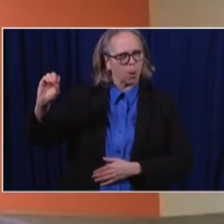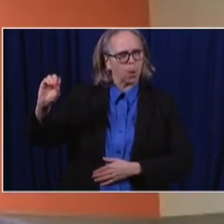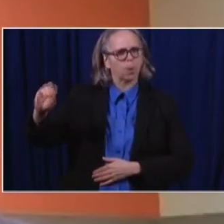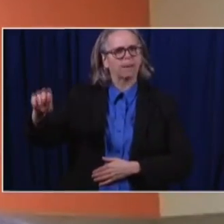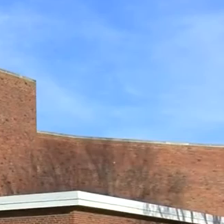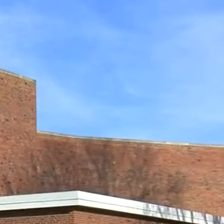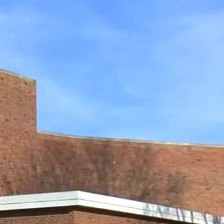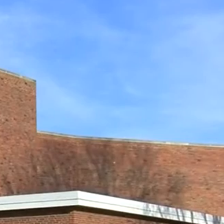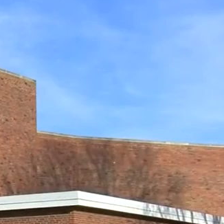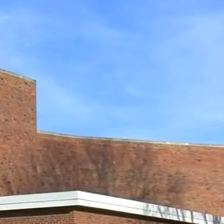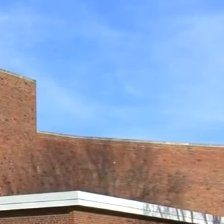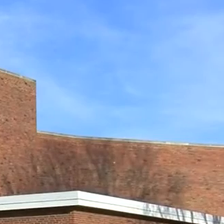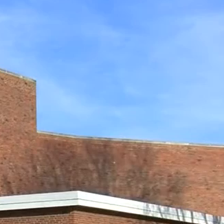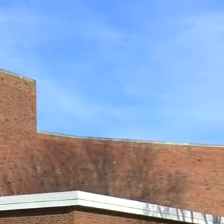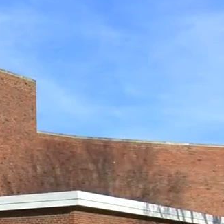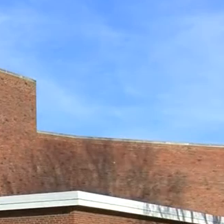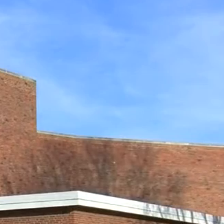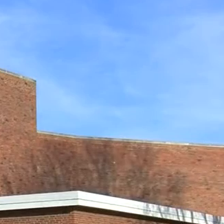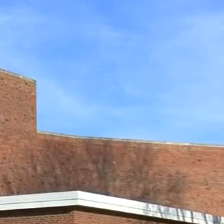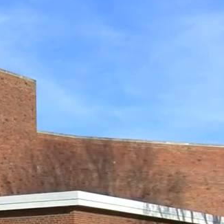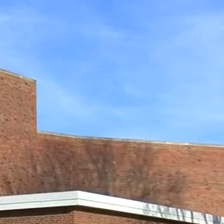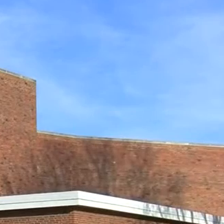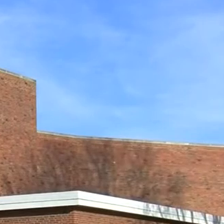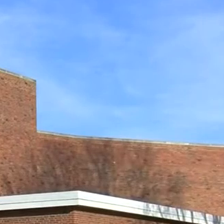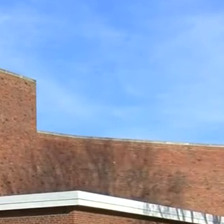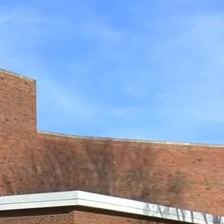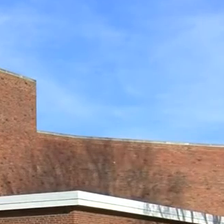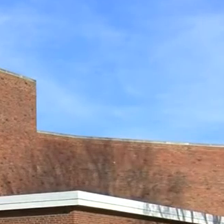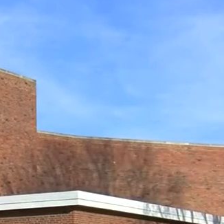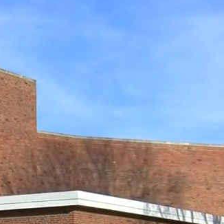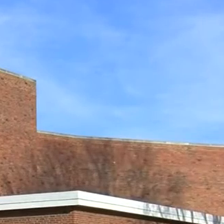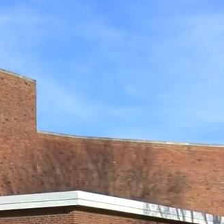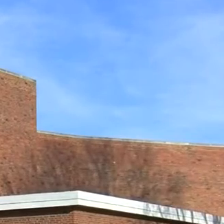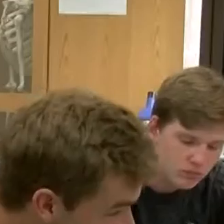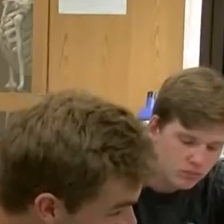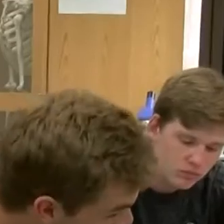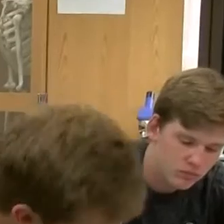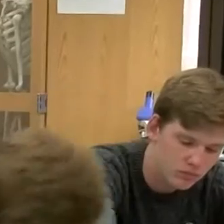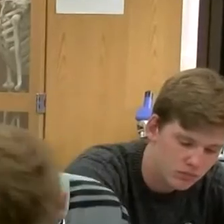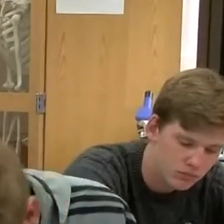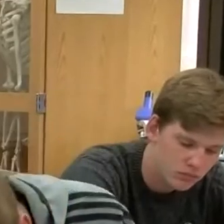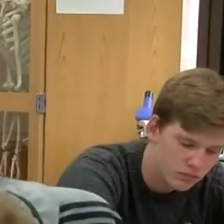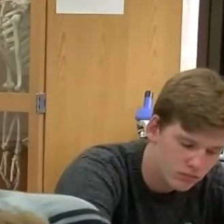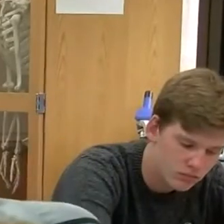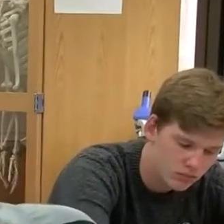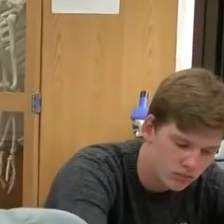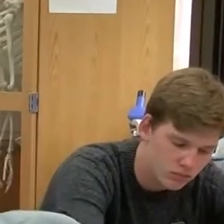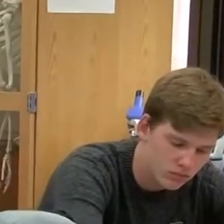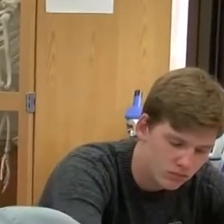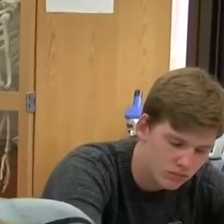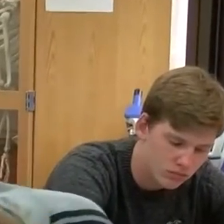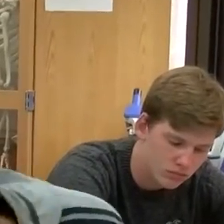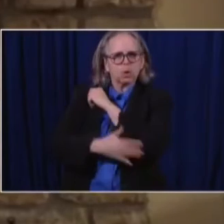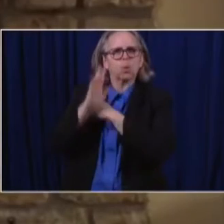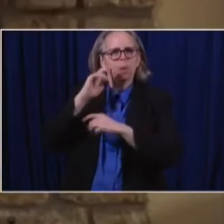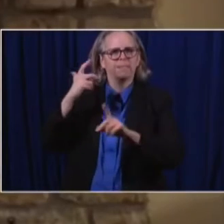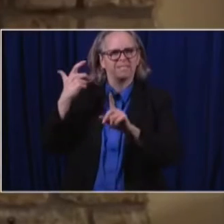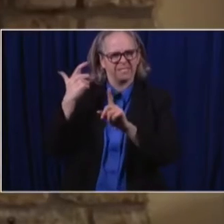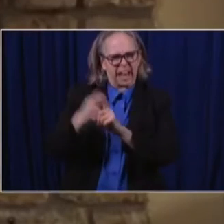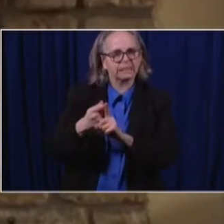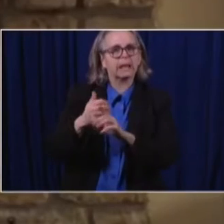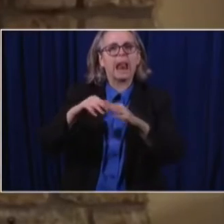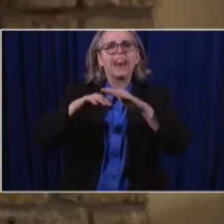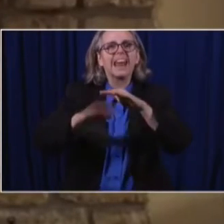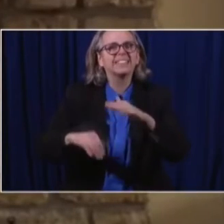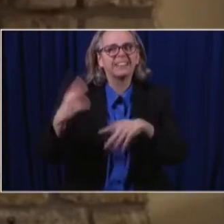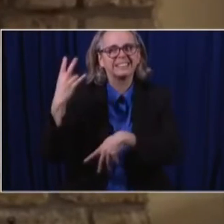pharmacies. School staff, however, will be contacted directly by their district, and schools will have their own designated clinic days, essentially, to get the shot. Even the